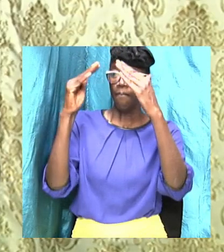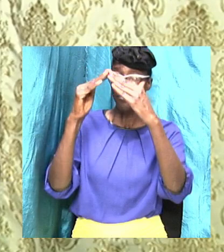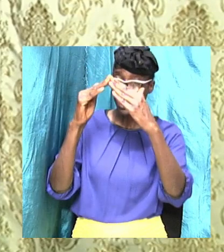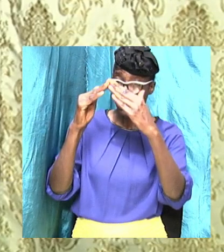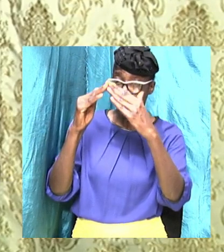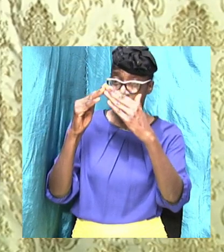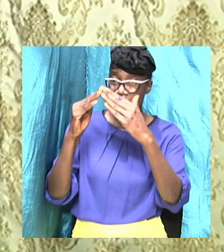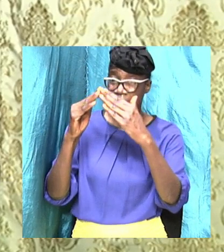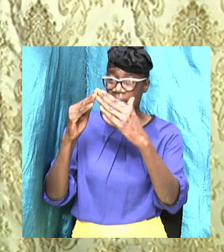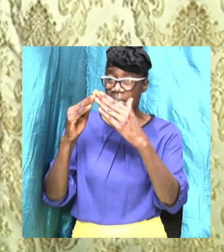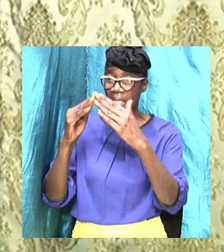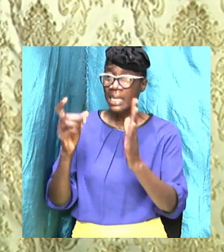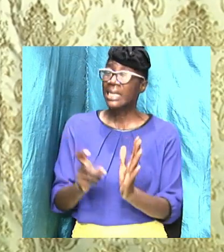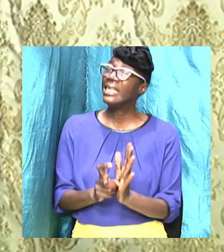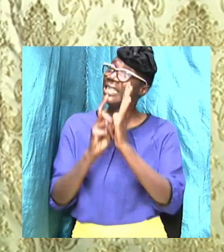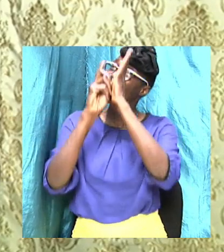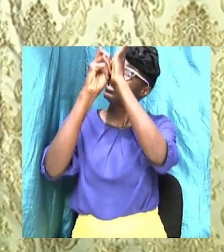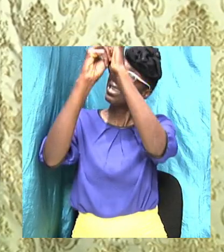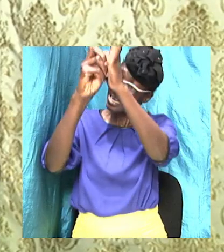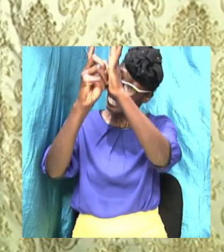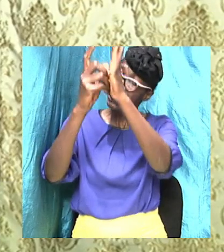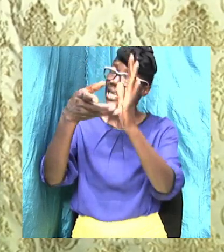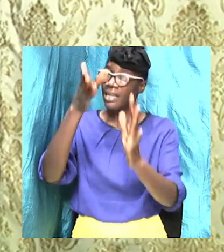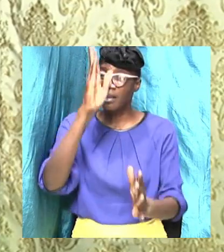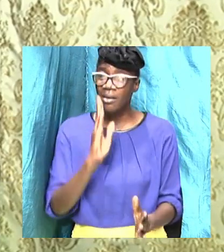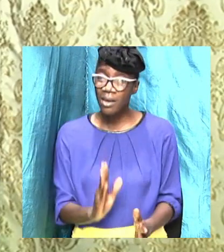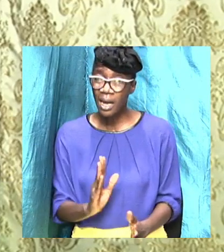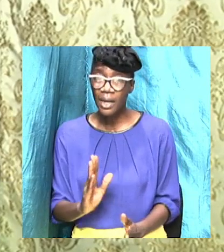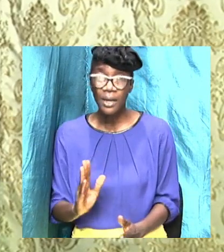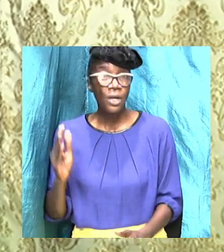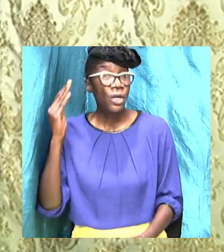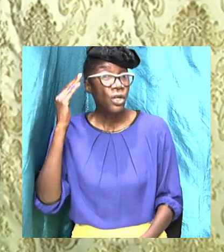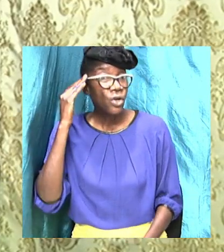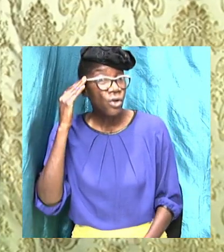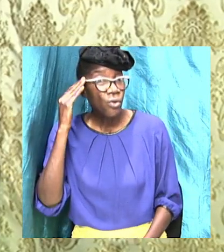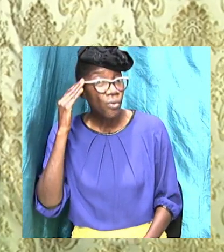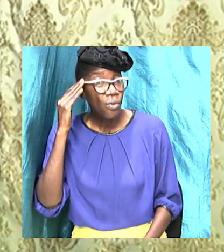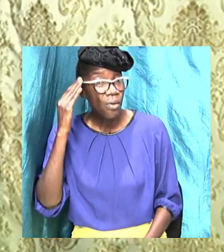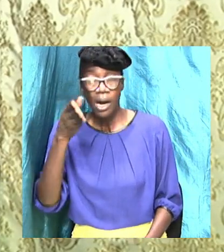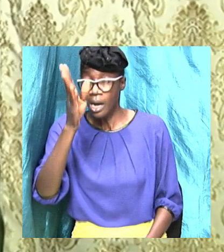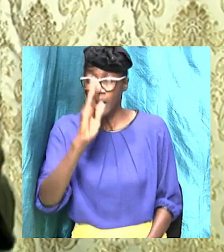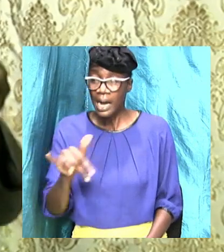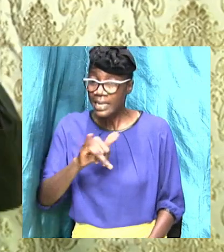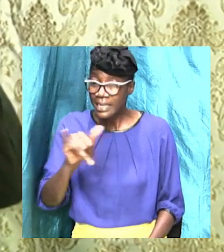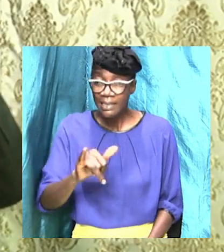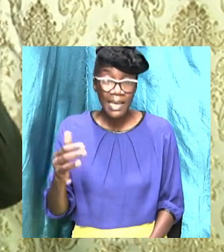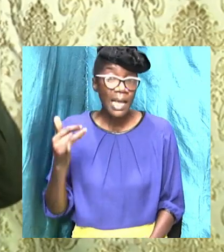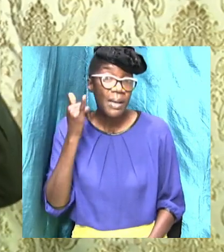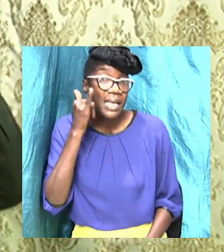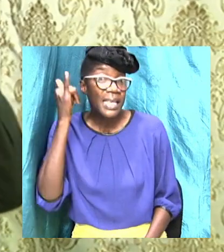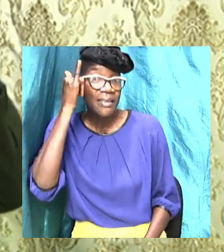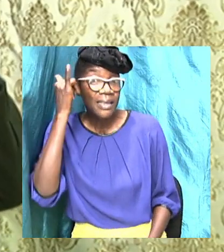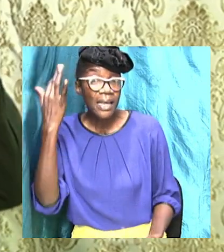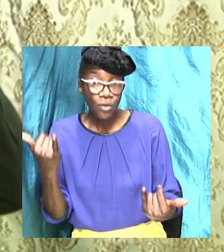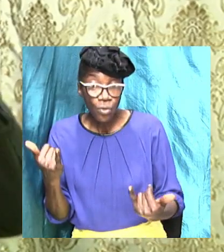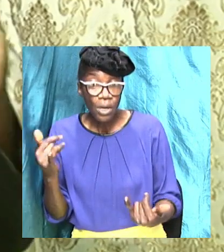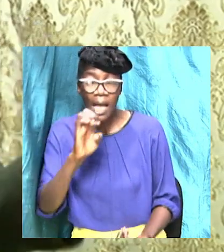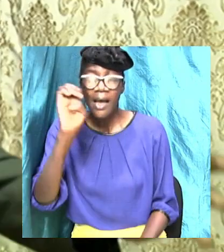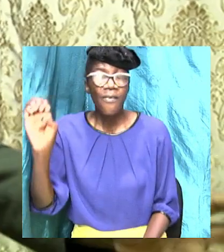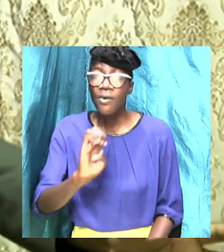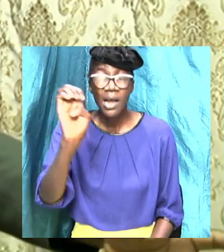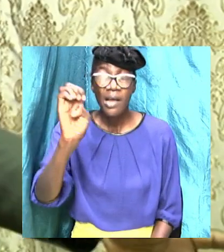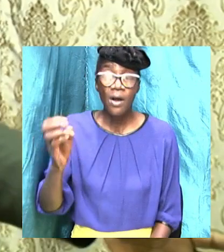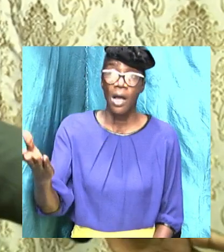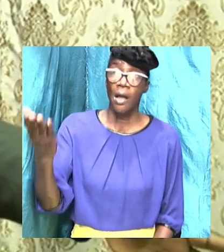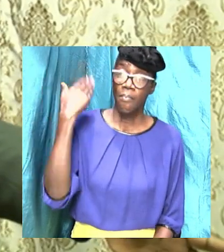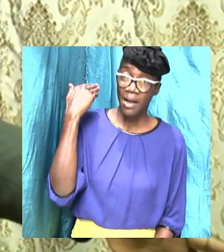God? Do we know that this, look here, God is the same yesterday, today, and when they back there